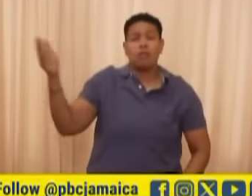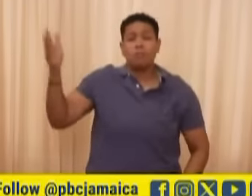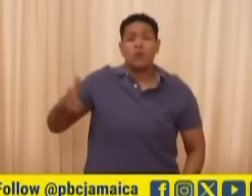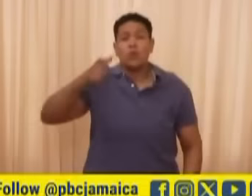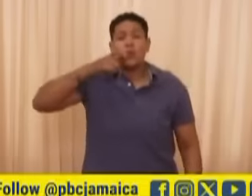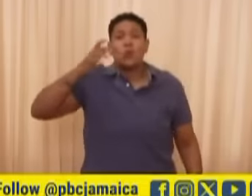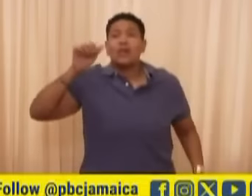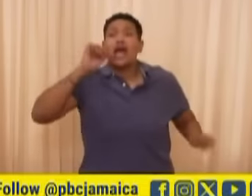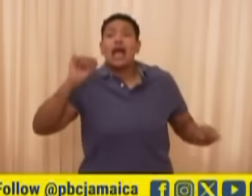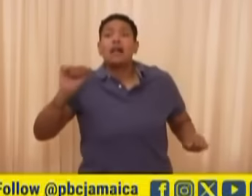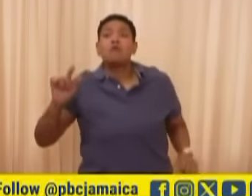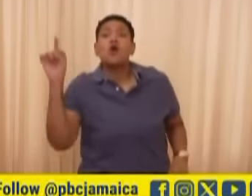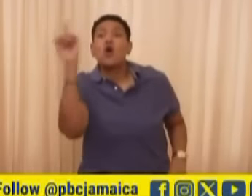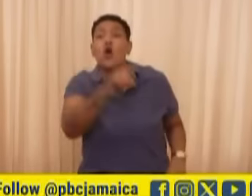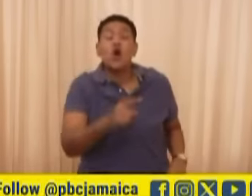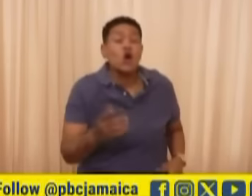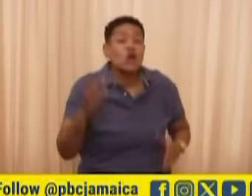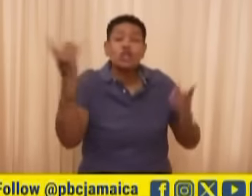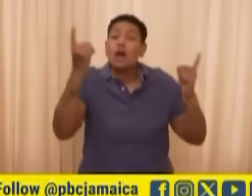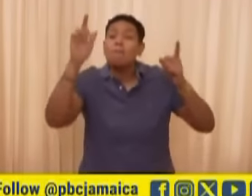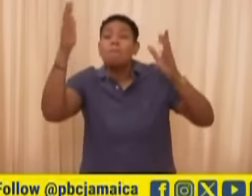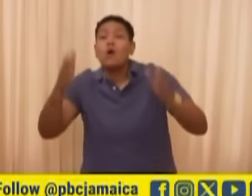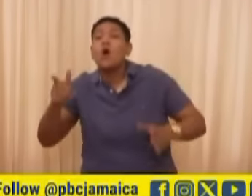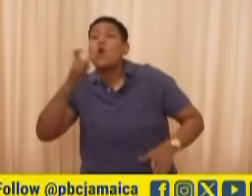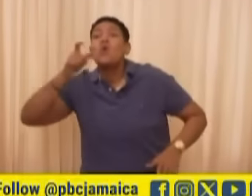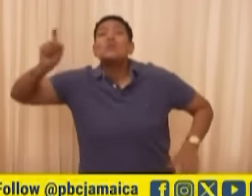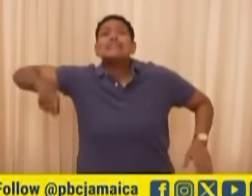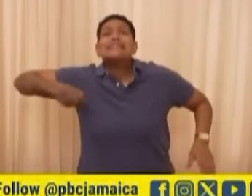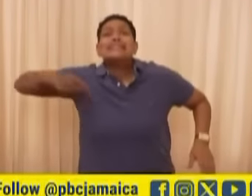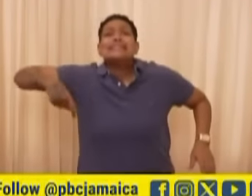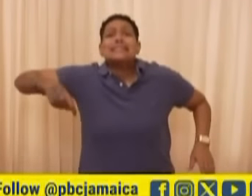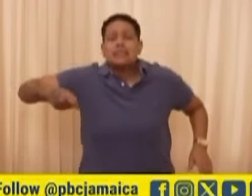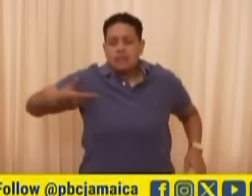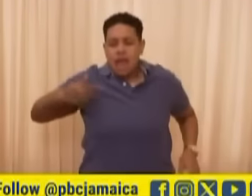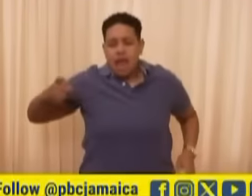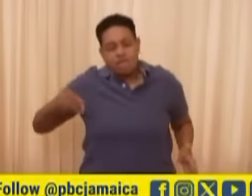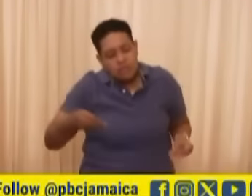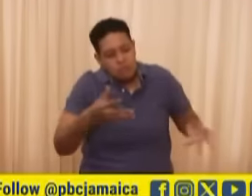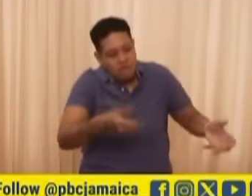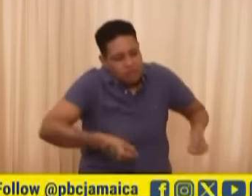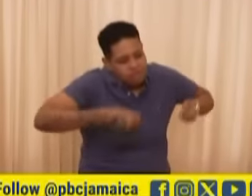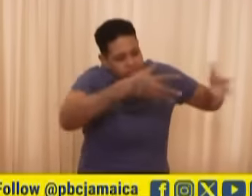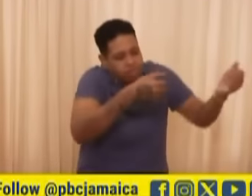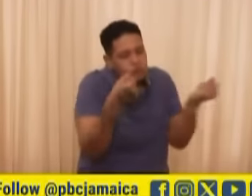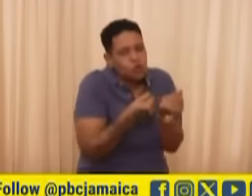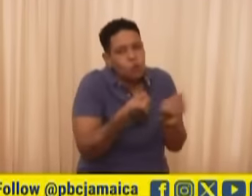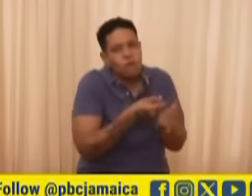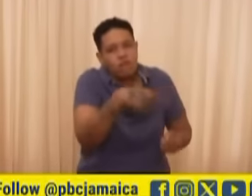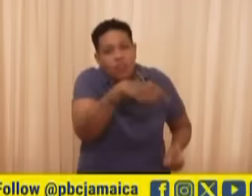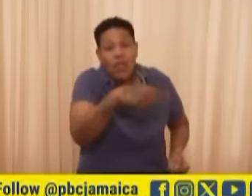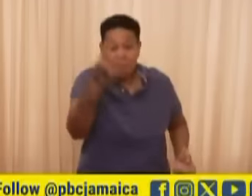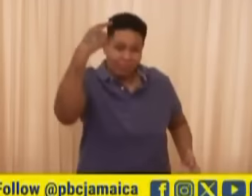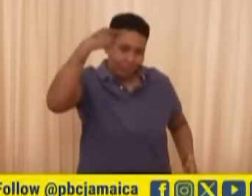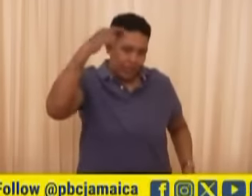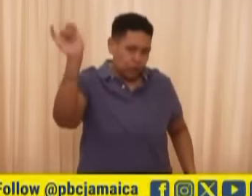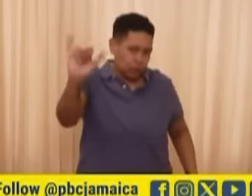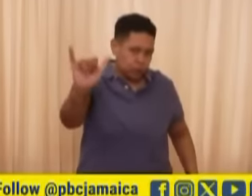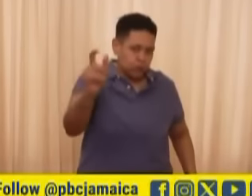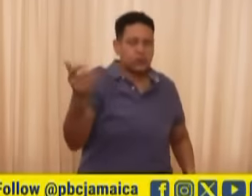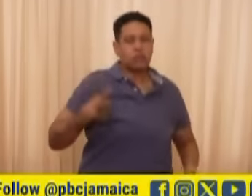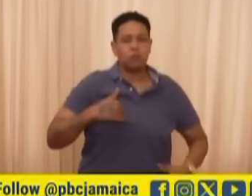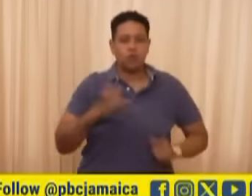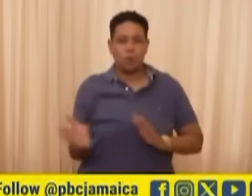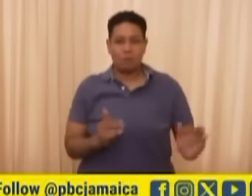who will not be able to go. There is somebody else who will be in need, and you might have to provide that kind of assistance to them, even now